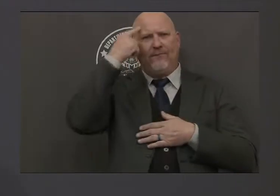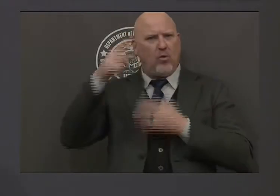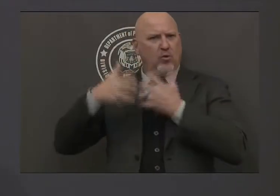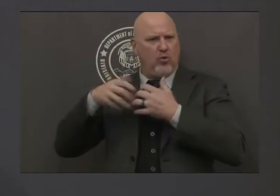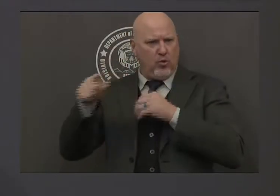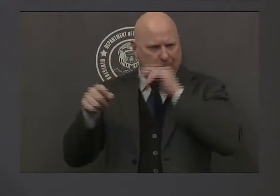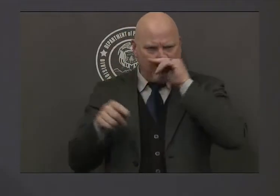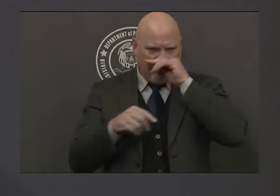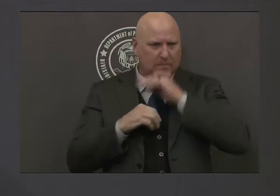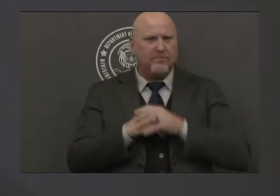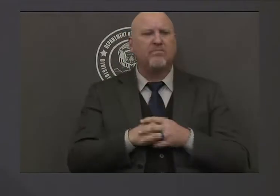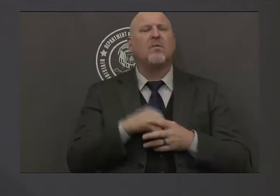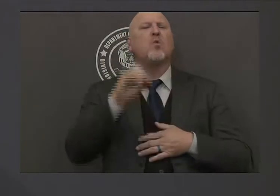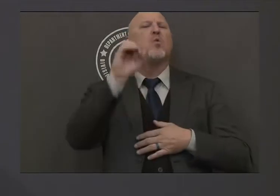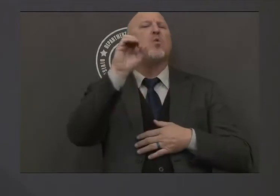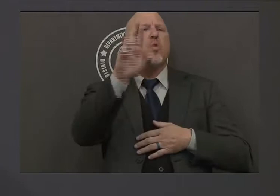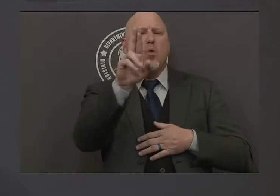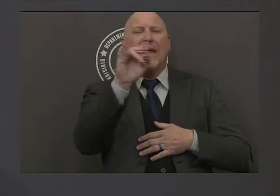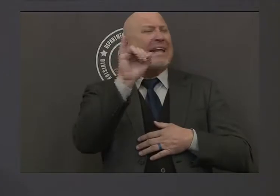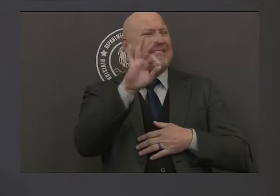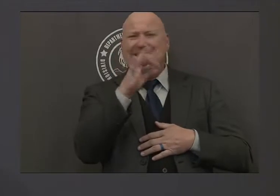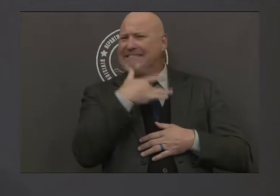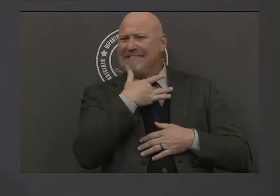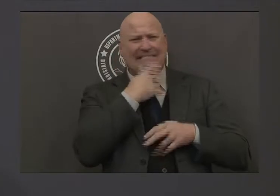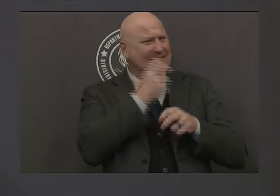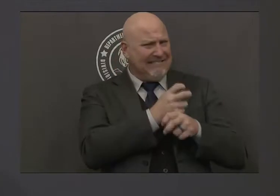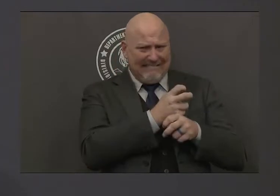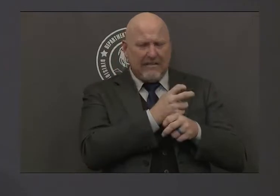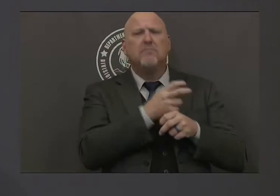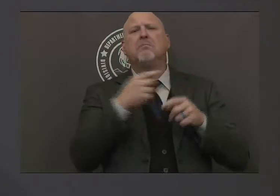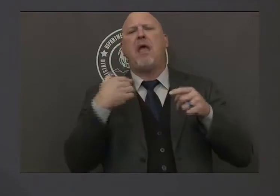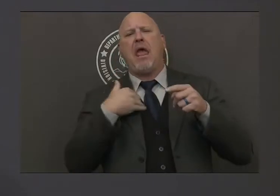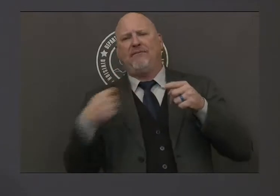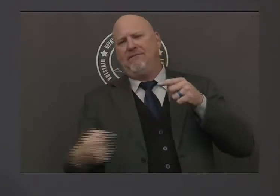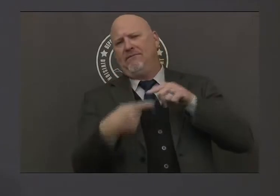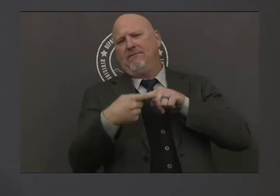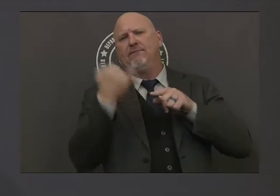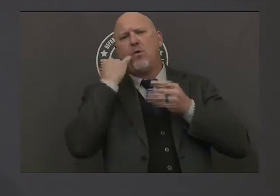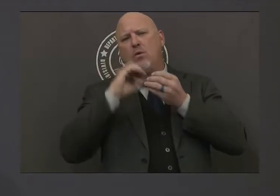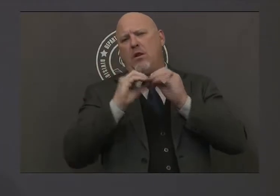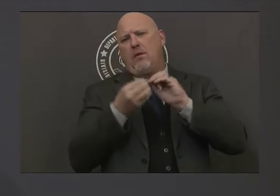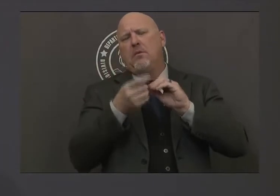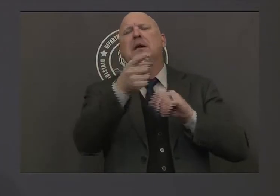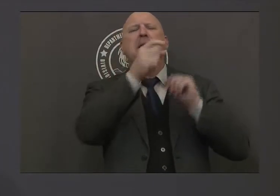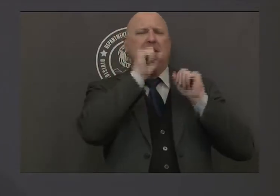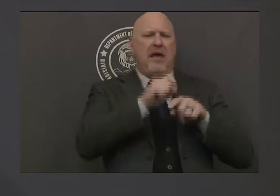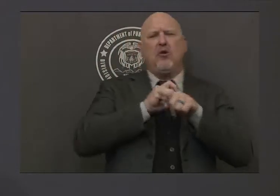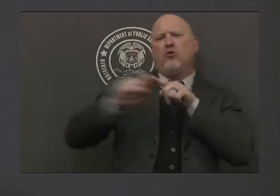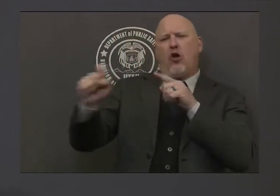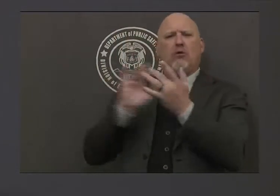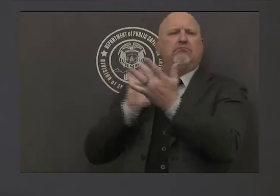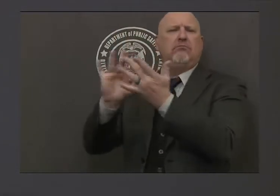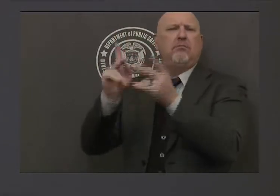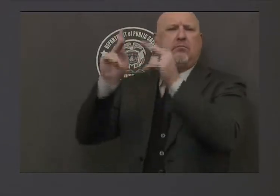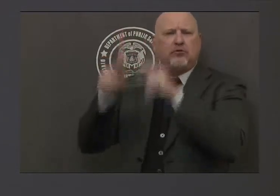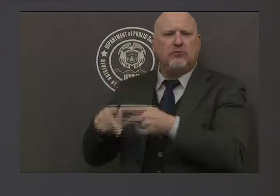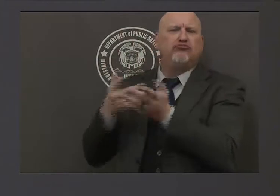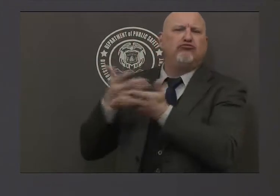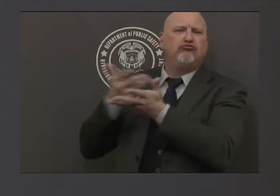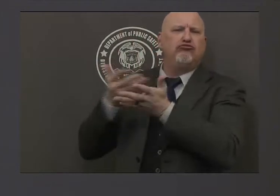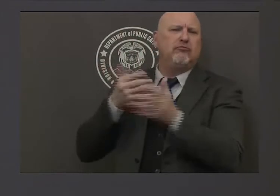additional questions, you can call that phone number in the text or call our coronavirus hotline for more information. Thank you.